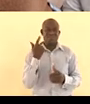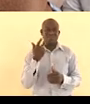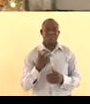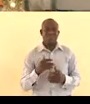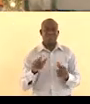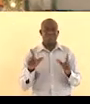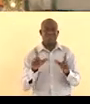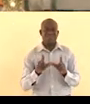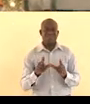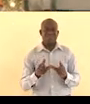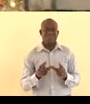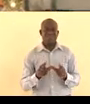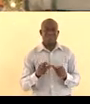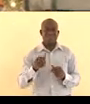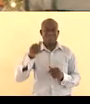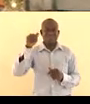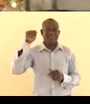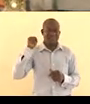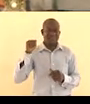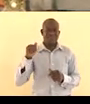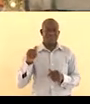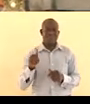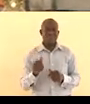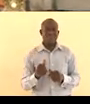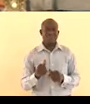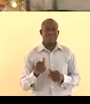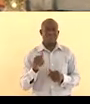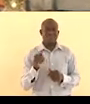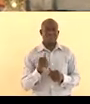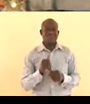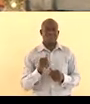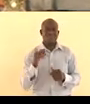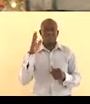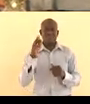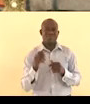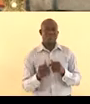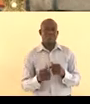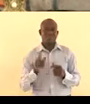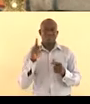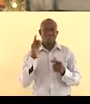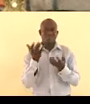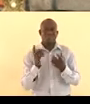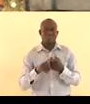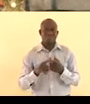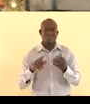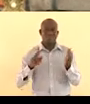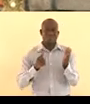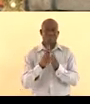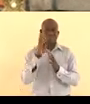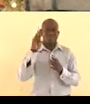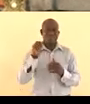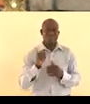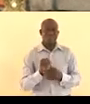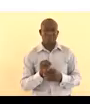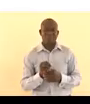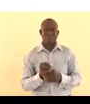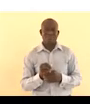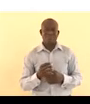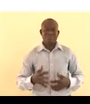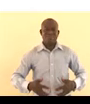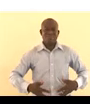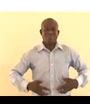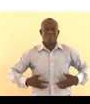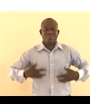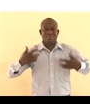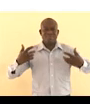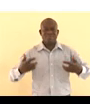Three, the next level, rejection, condemnation, and even an attempt at execution. The listeners in Nazareth